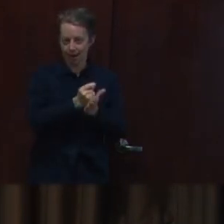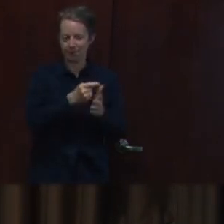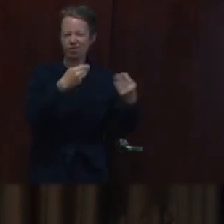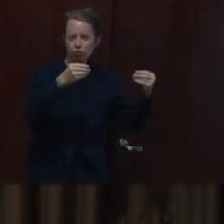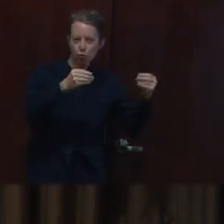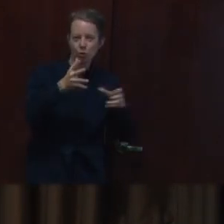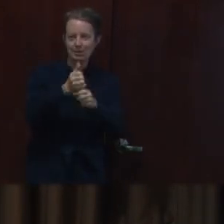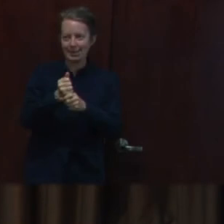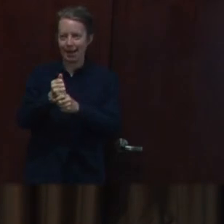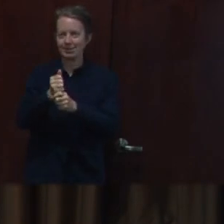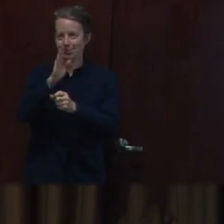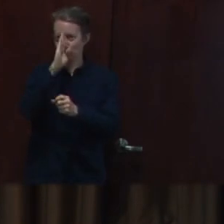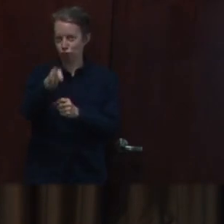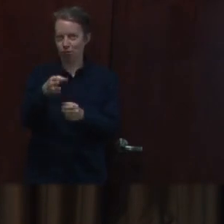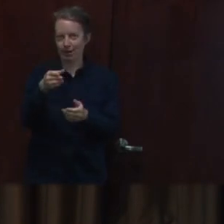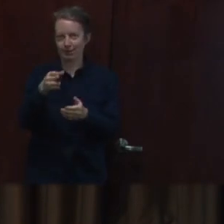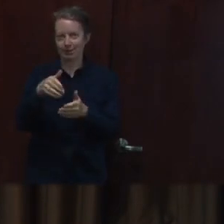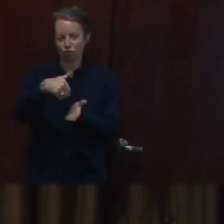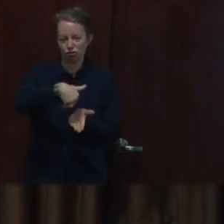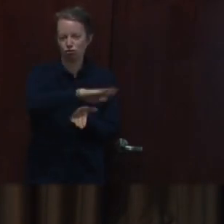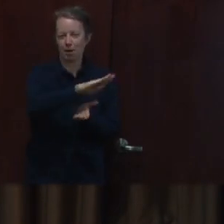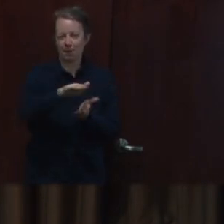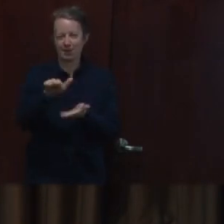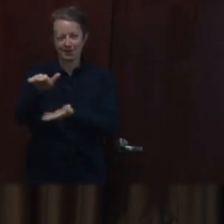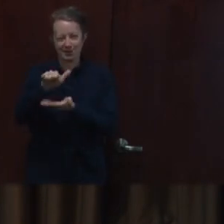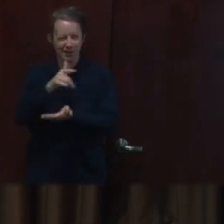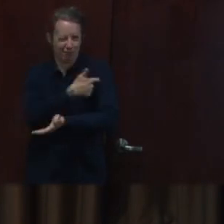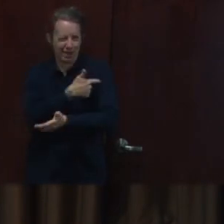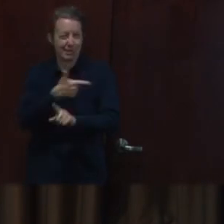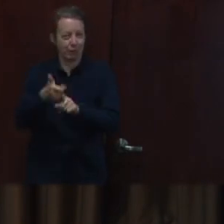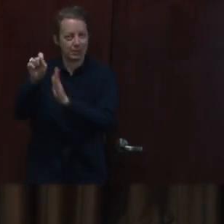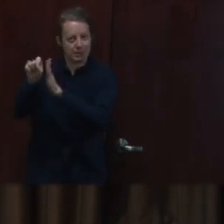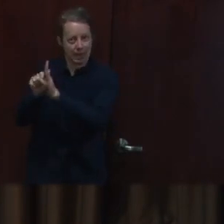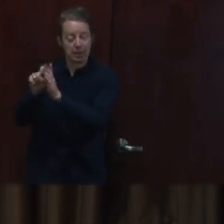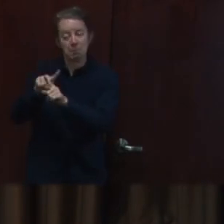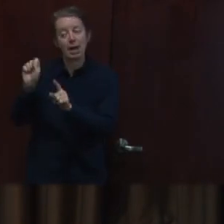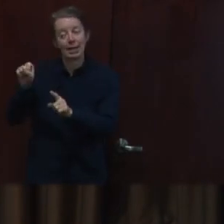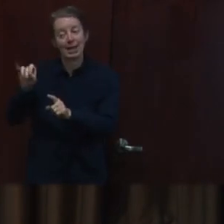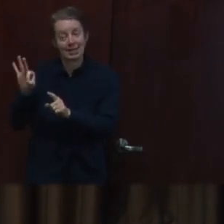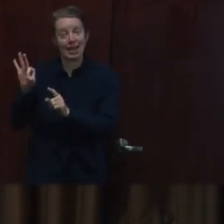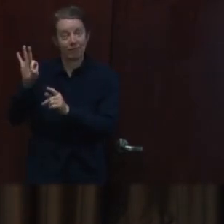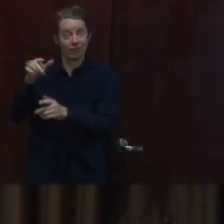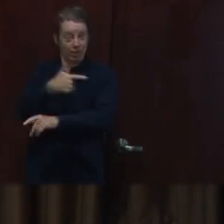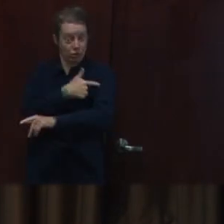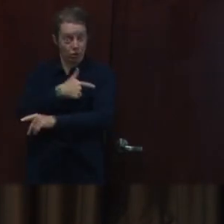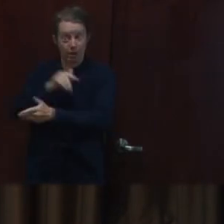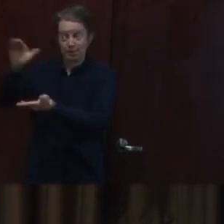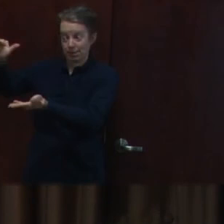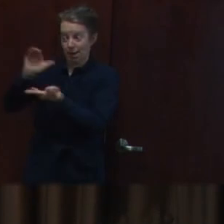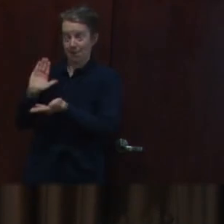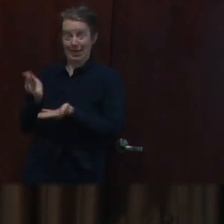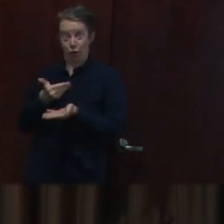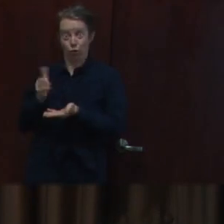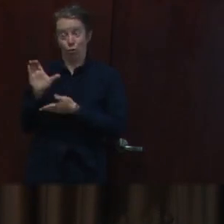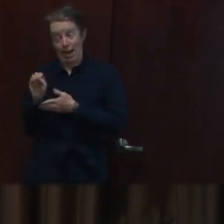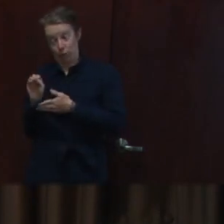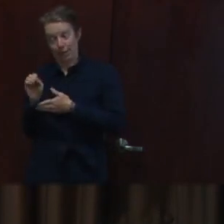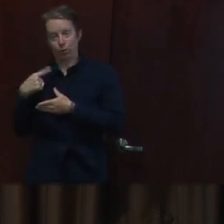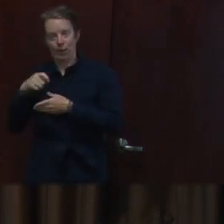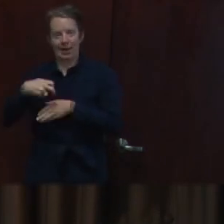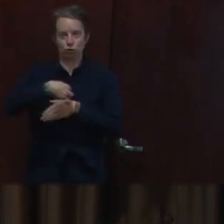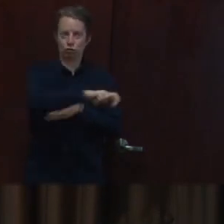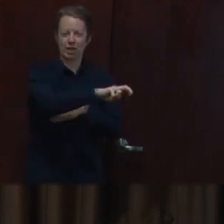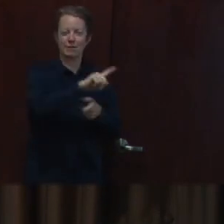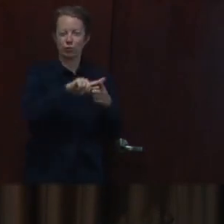If not, yes, if those allocations are sufficient and they're coming to the county, then we would be able to transfer if they were